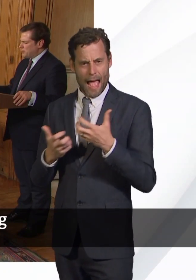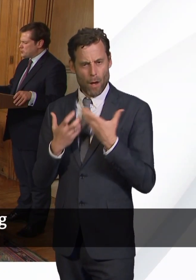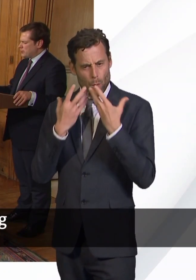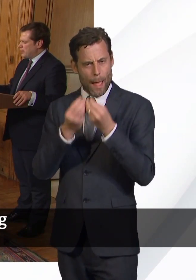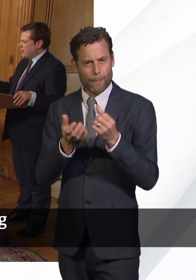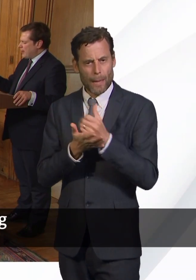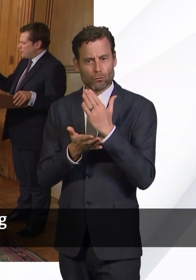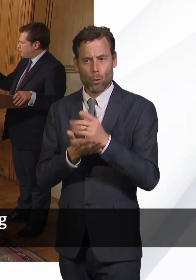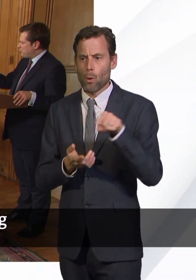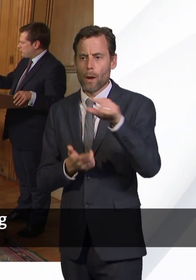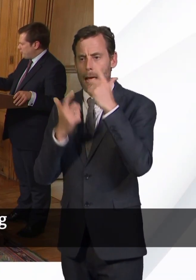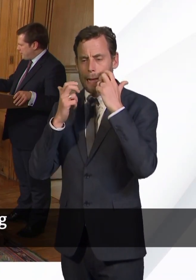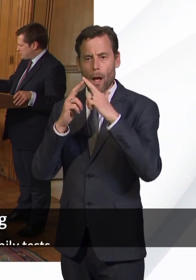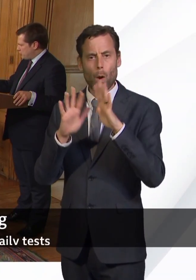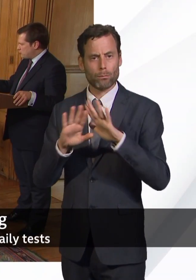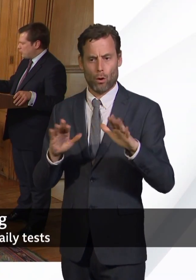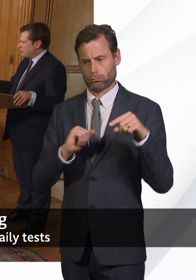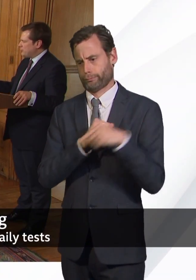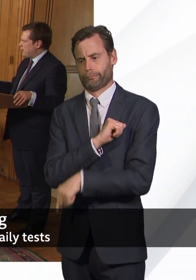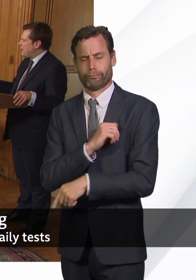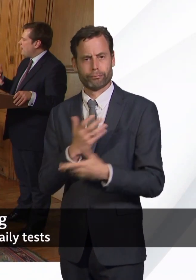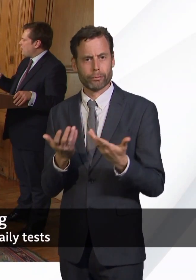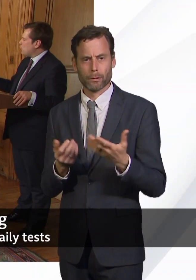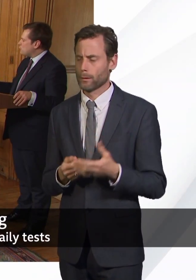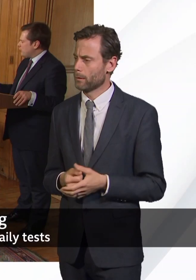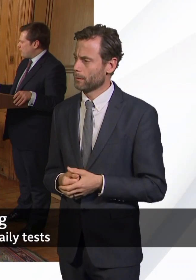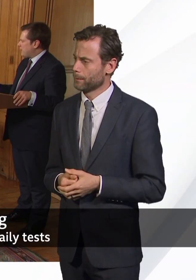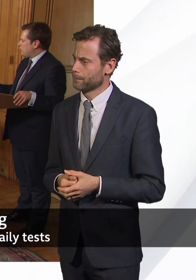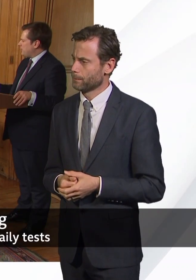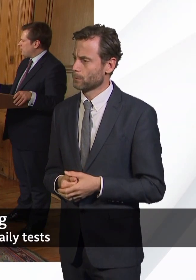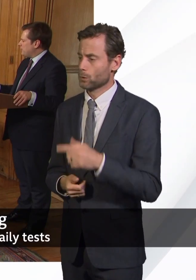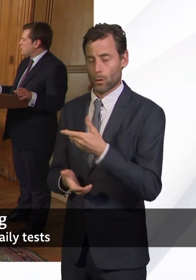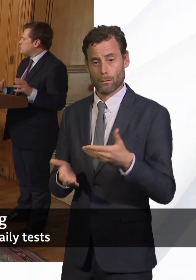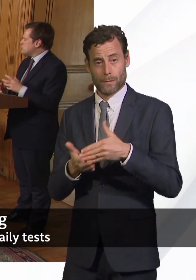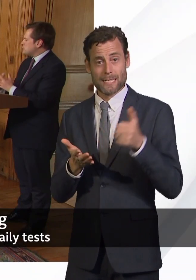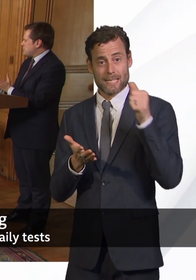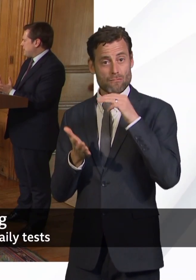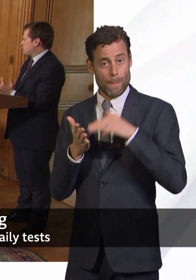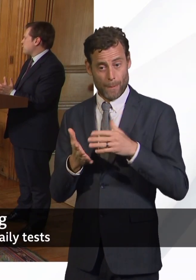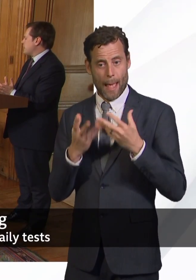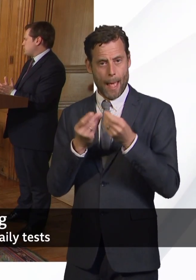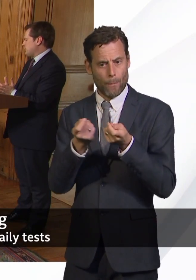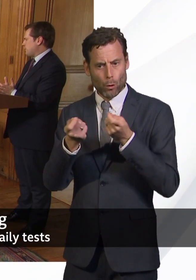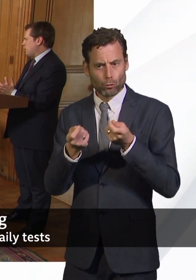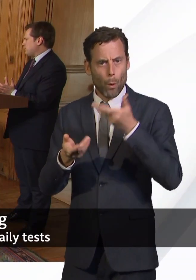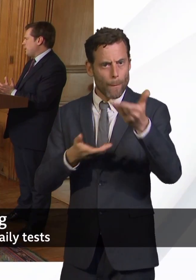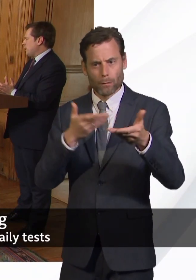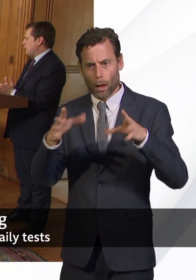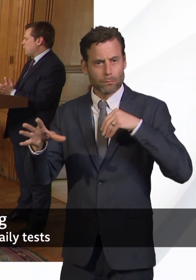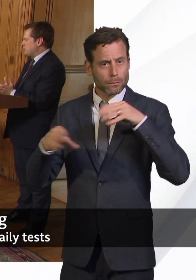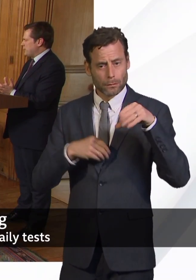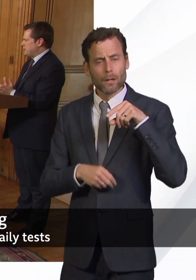being published. And that will be focused on infection control, as you say, and also around helping them to reduce the amount of rotation of